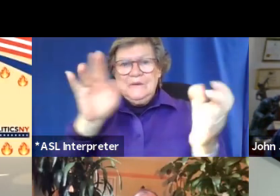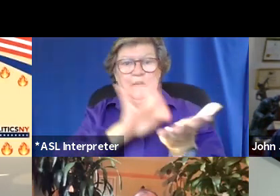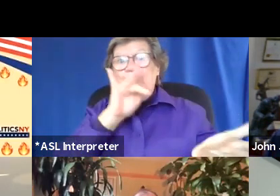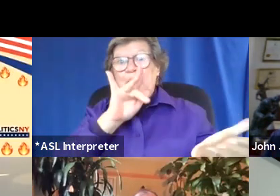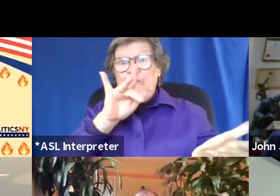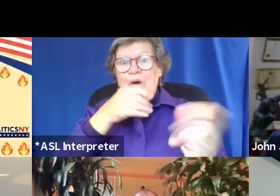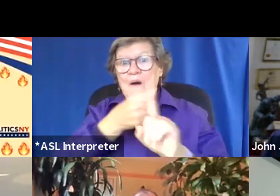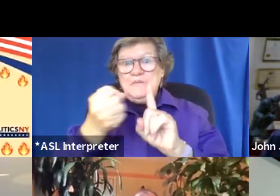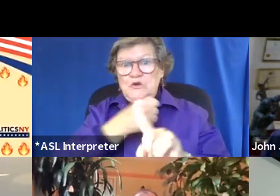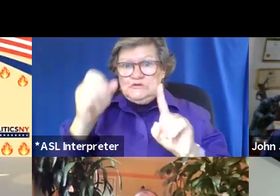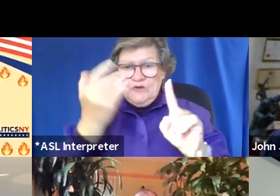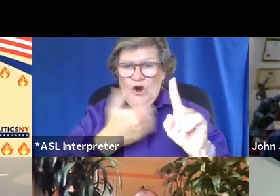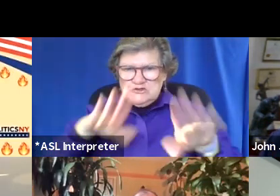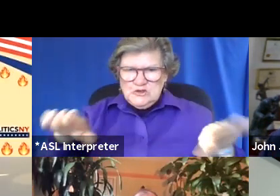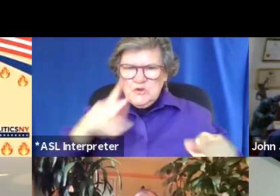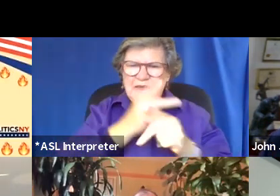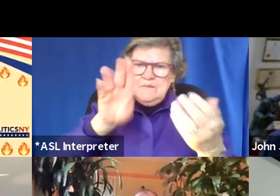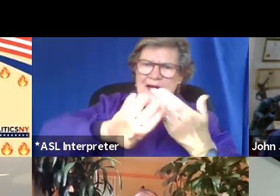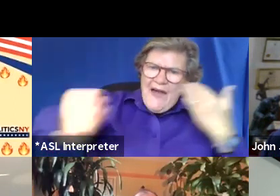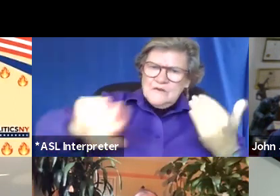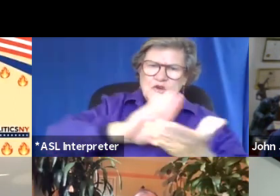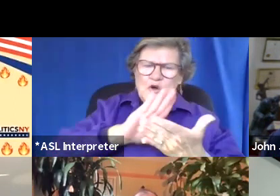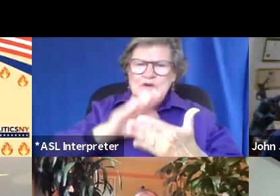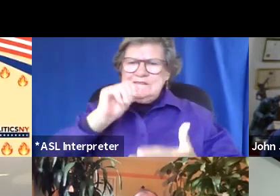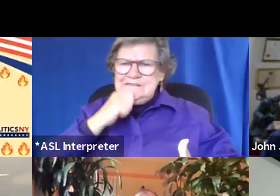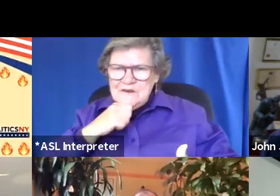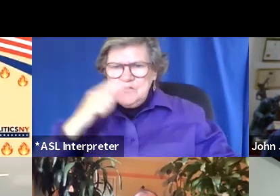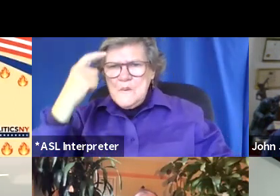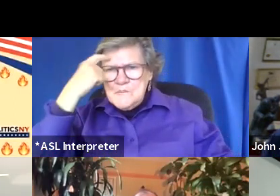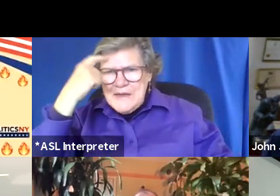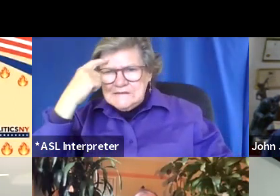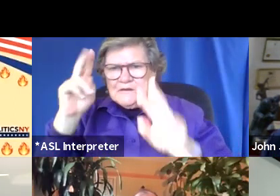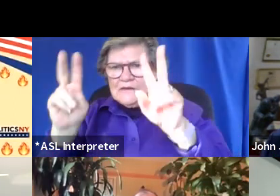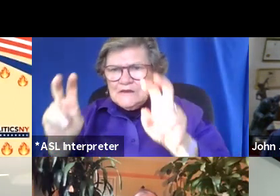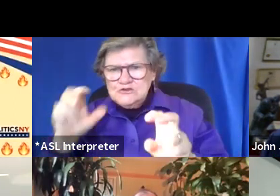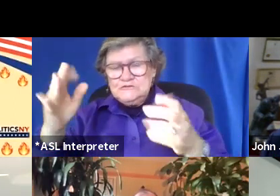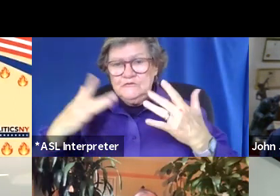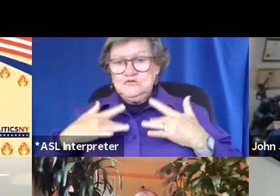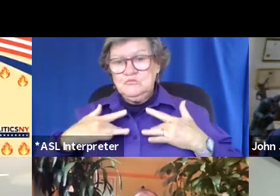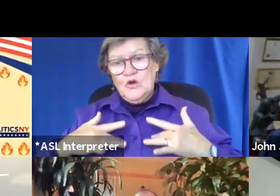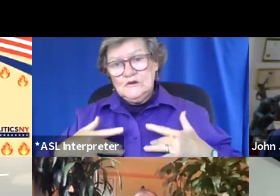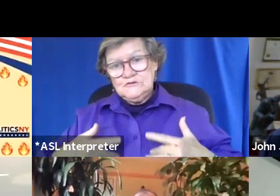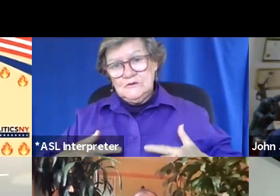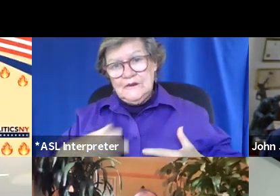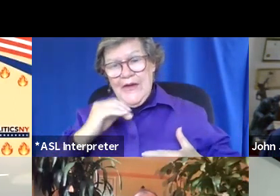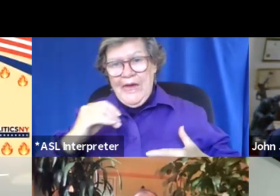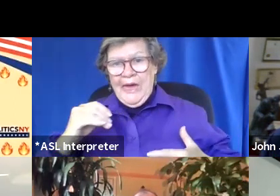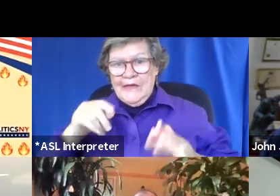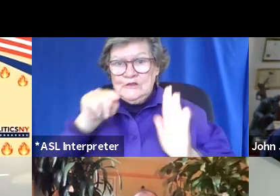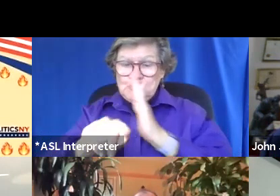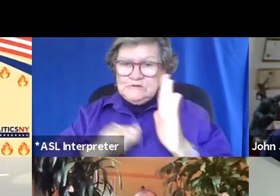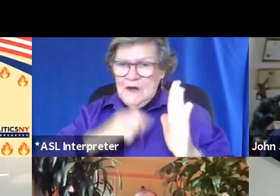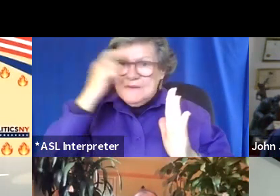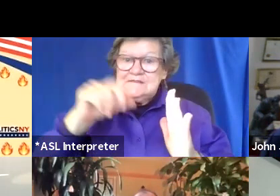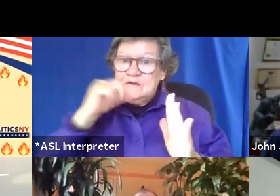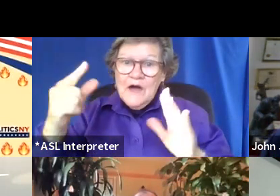keeping them out of school, causing them to suffer mental issues of depression and suicide because they're not in school.